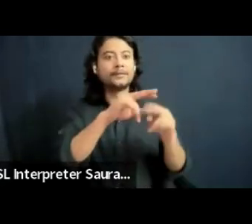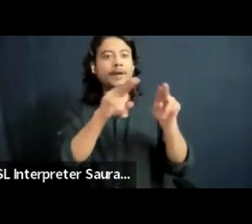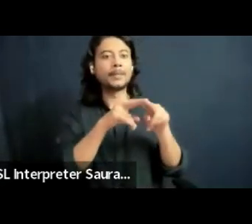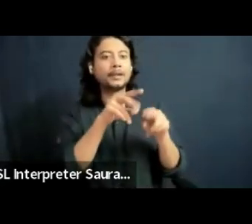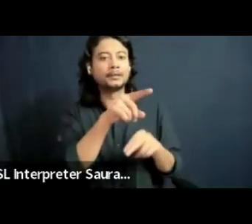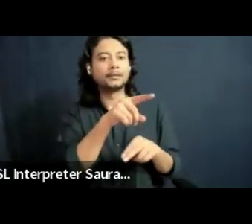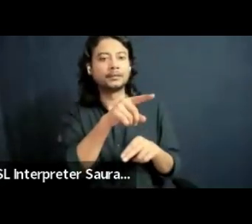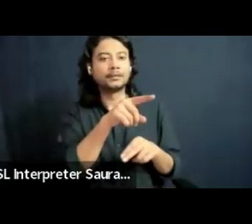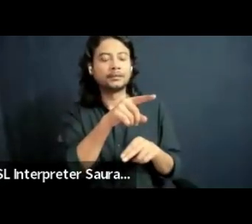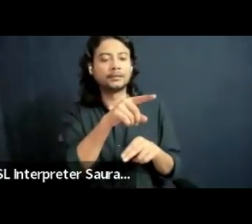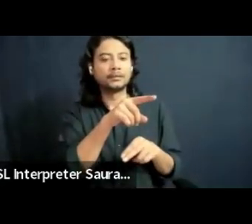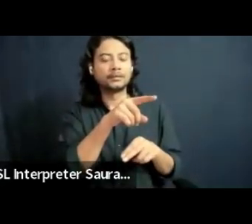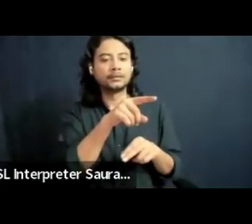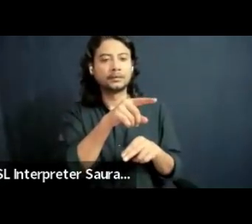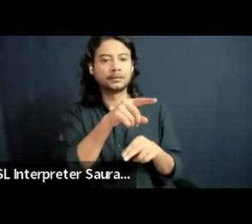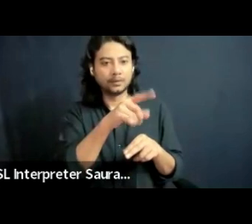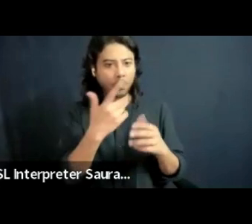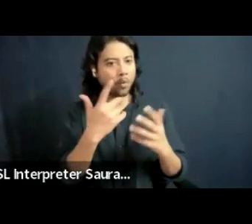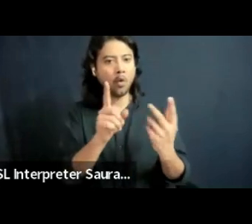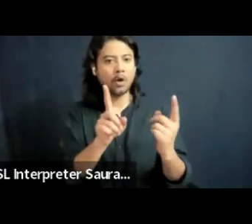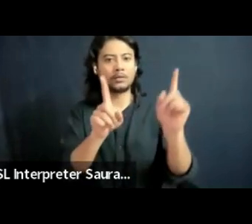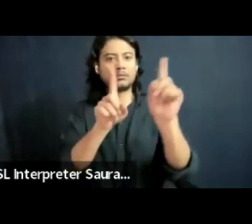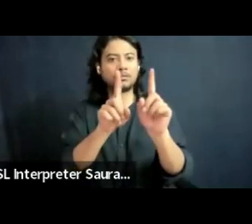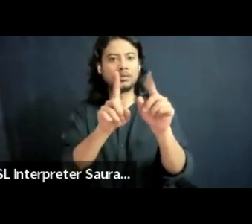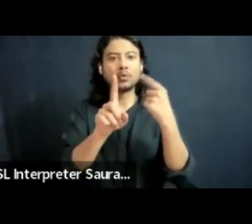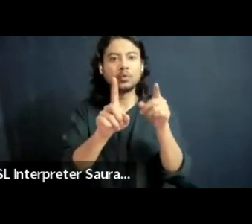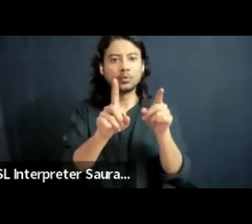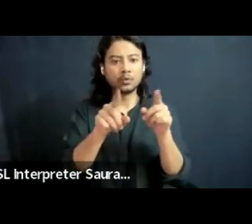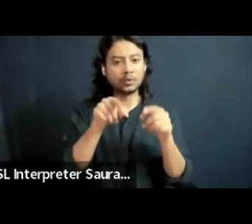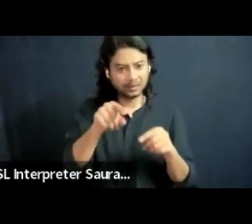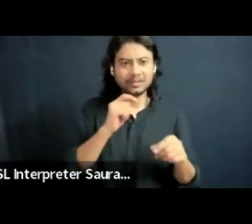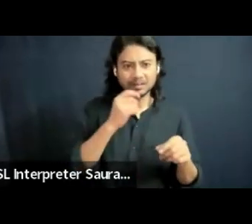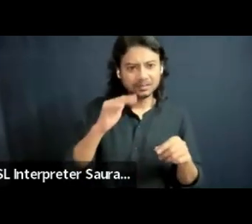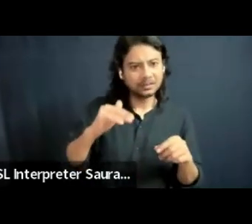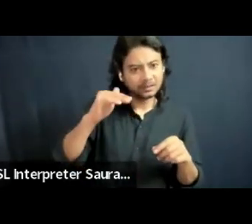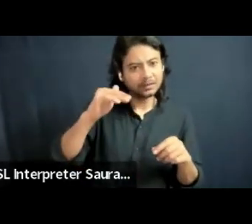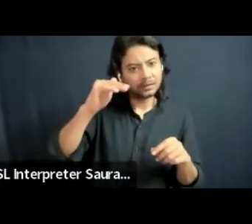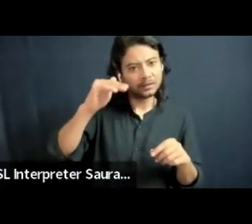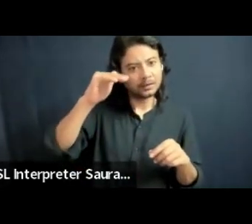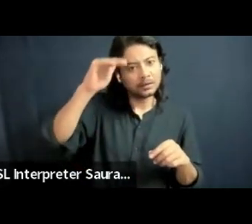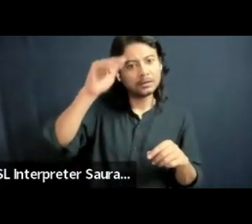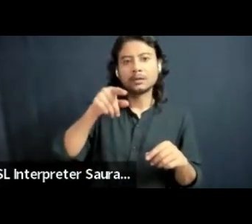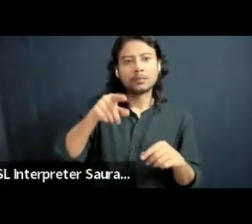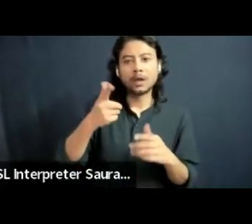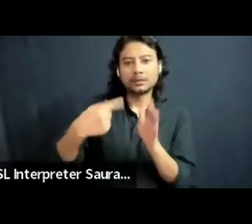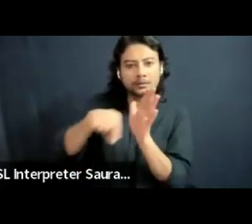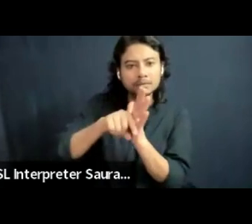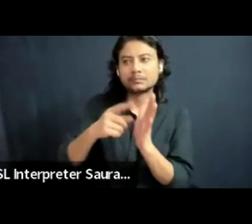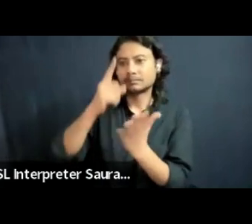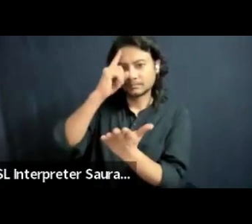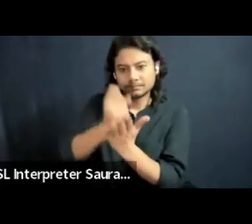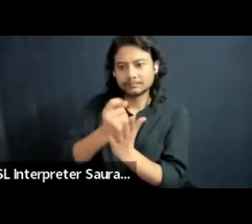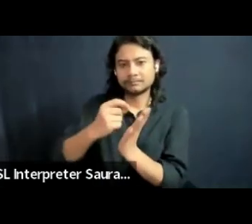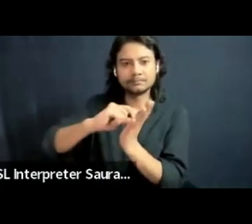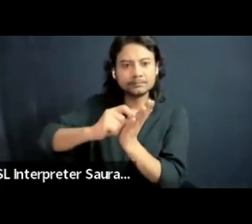with disabilities. Children, as they grew older, were not free to make their own, but they had to have guardians. So guardianship was